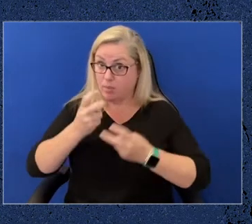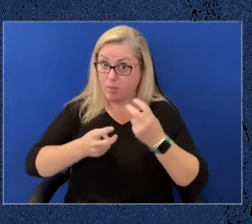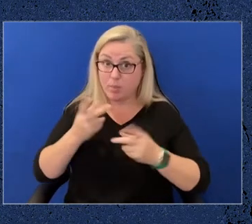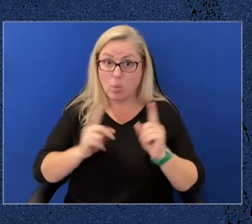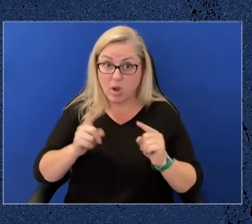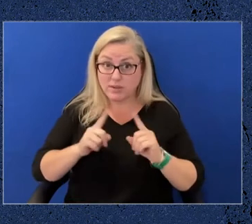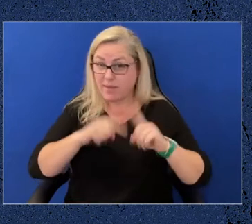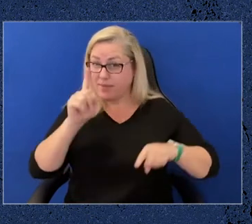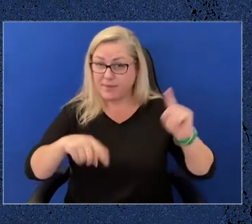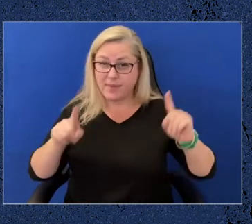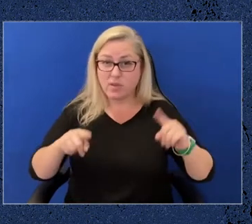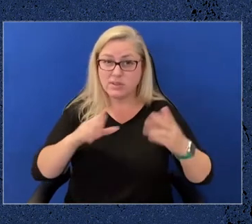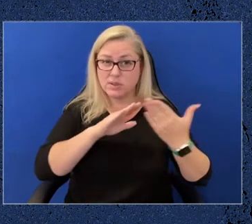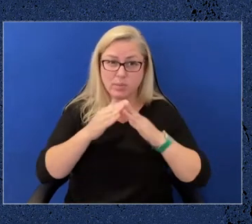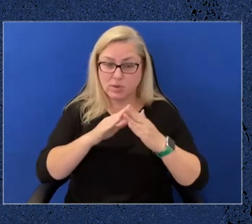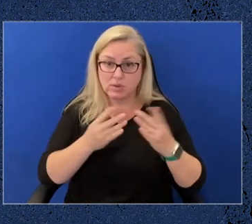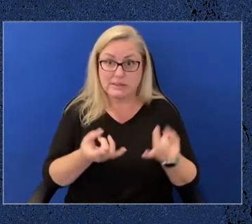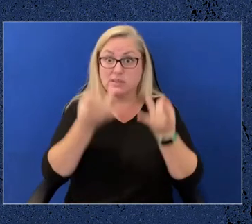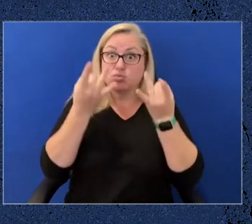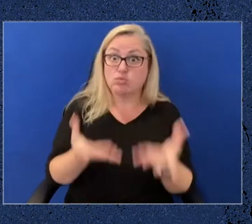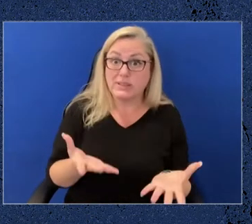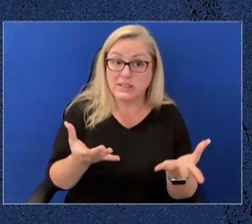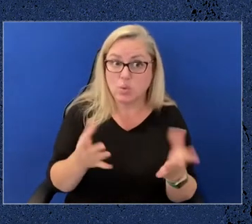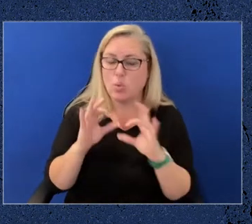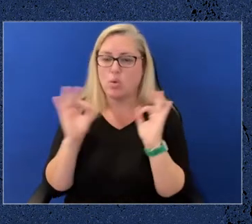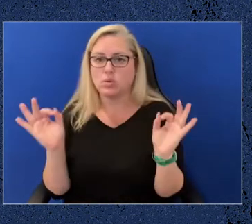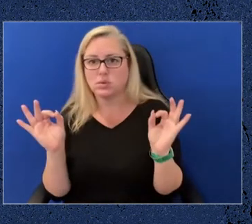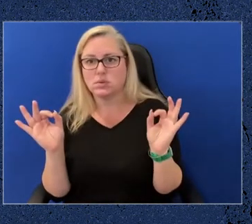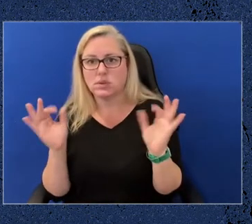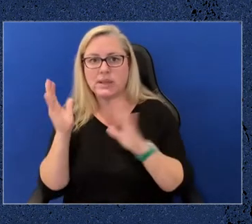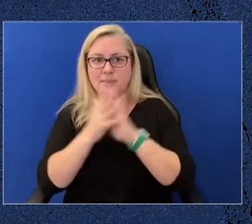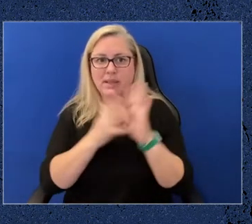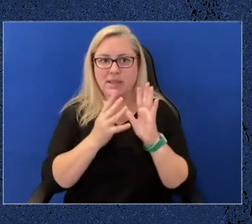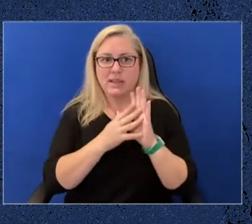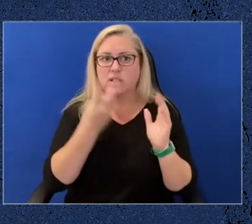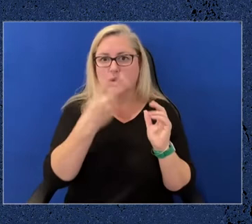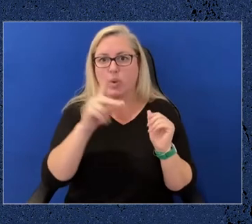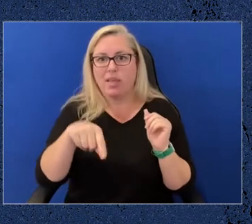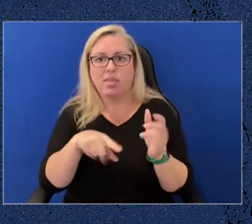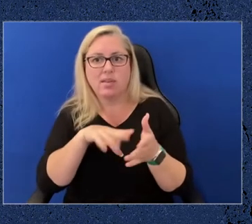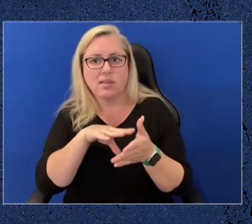communities are at different stages of preparedness. And we have all these pots of money, and so the $21,000 that the